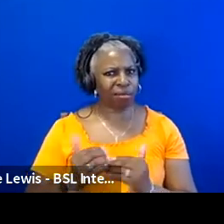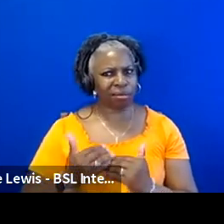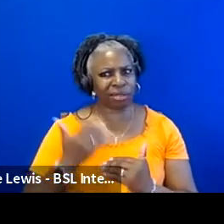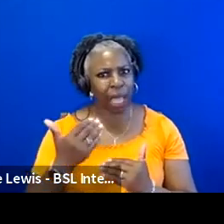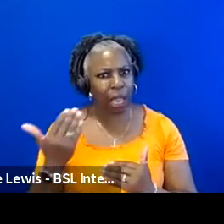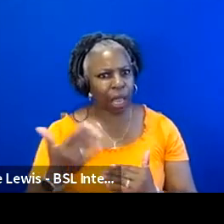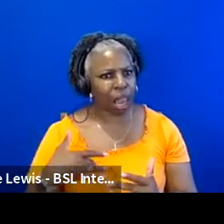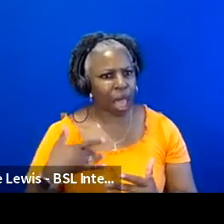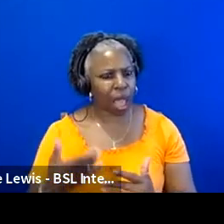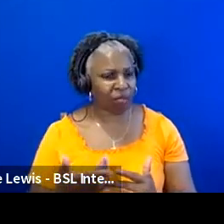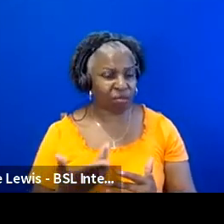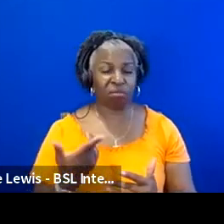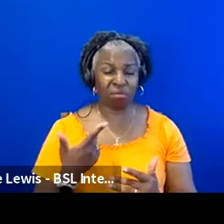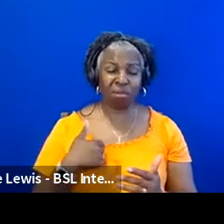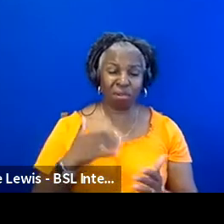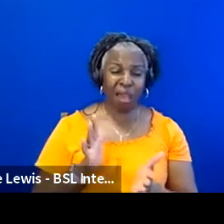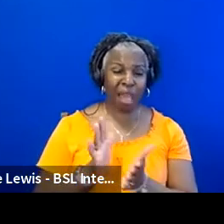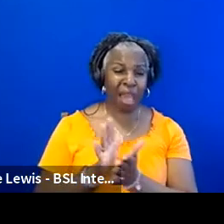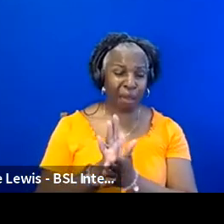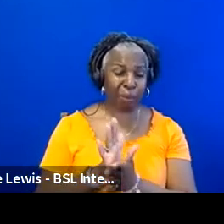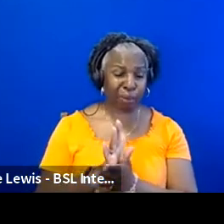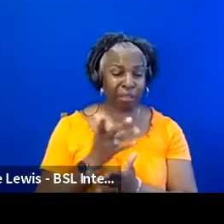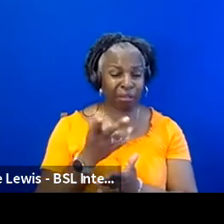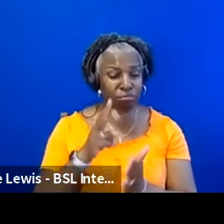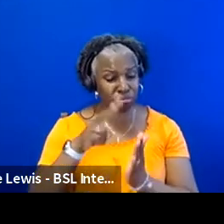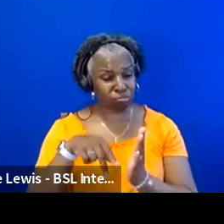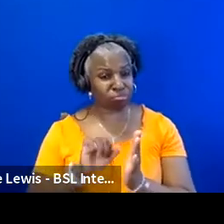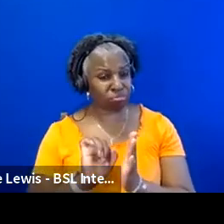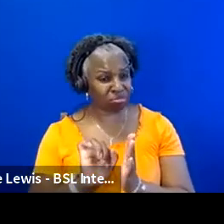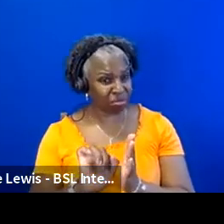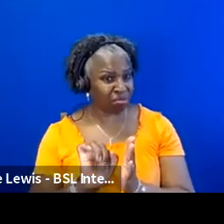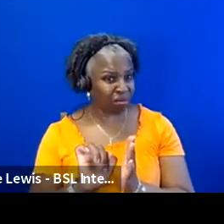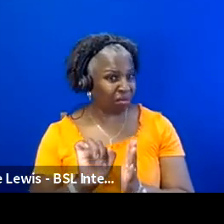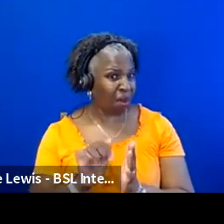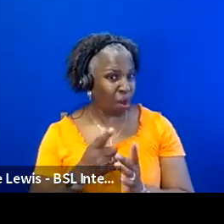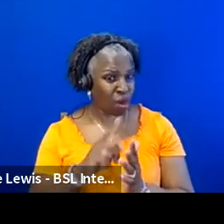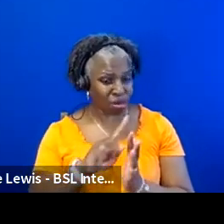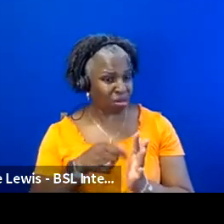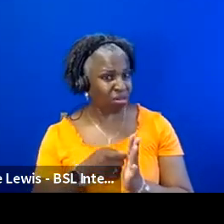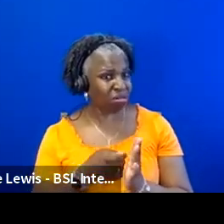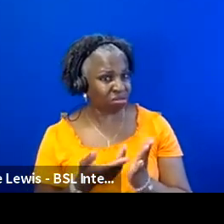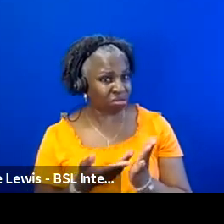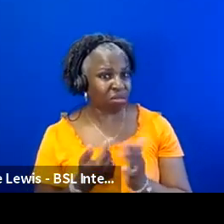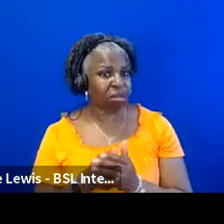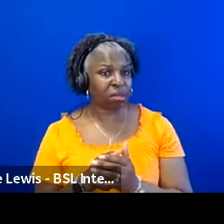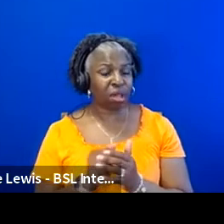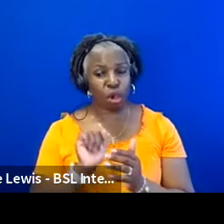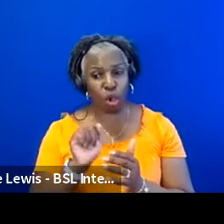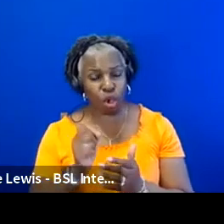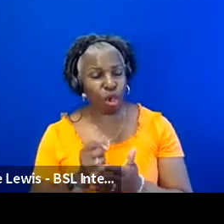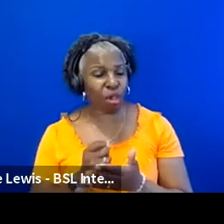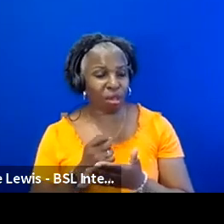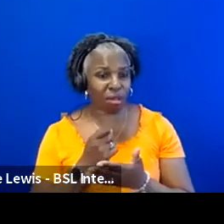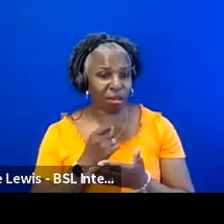glad to read what she's her voice and the other women voices, and this is really a